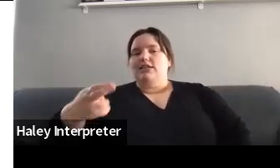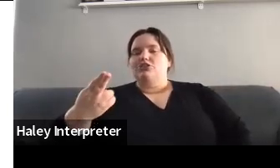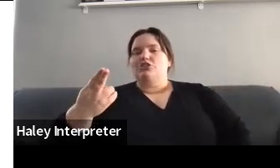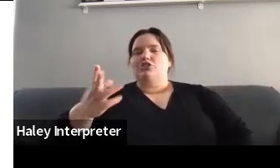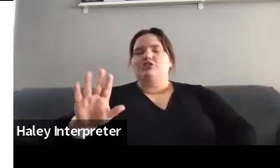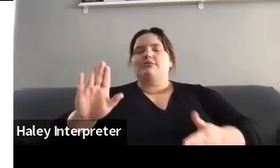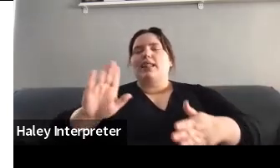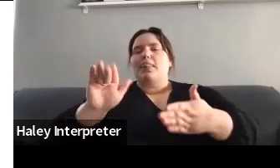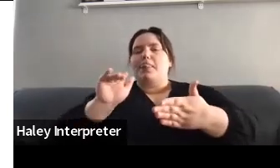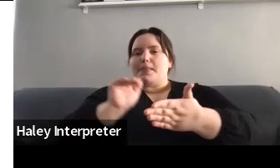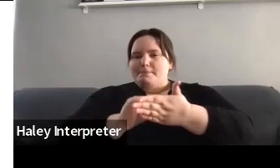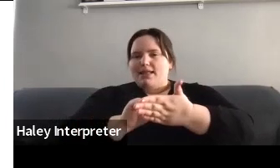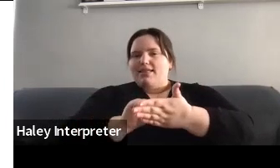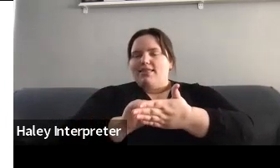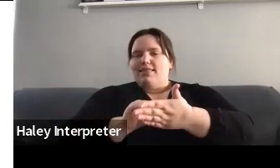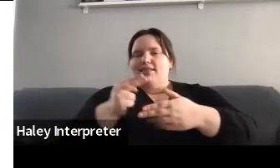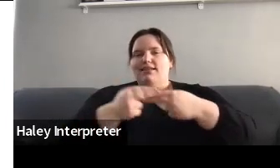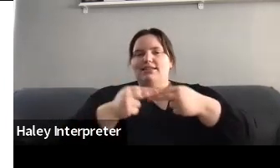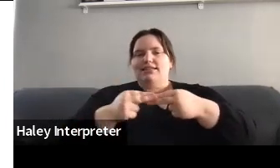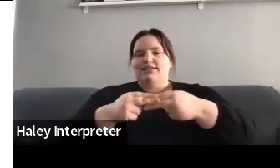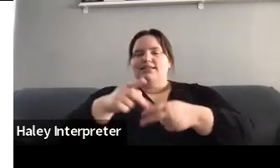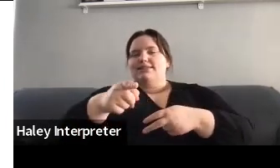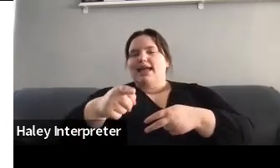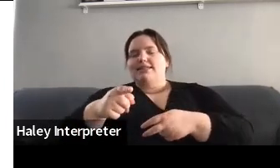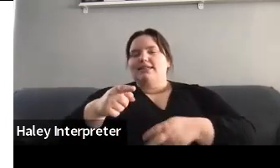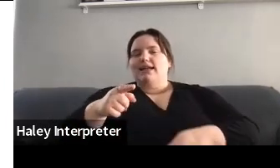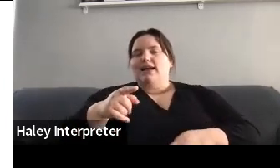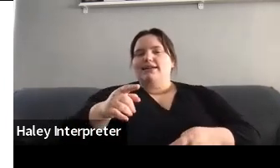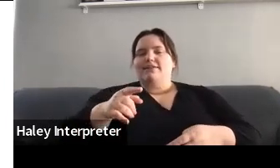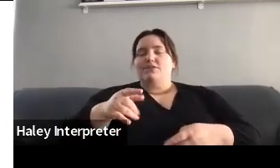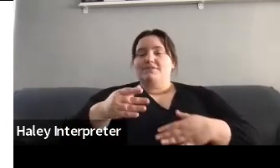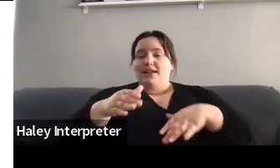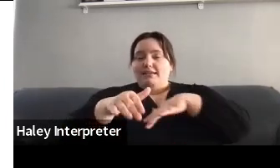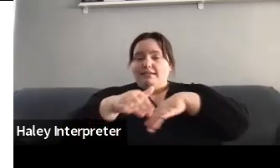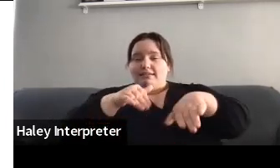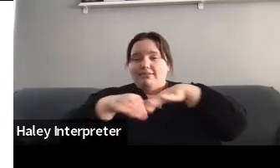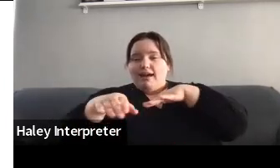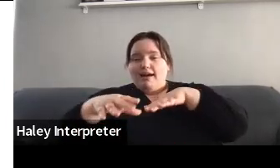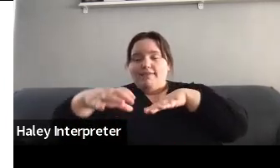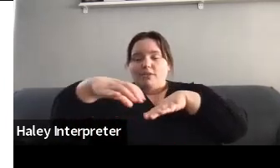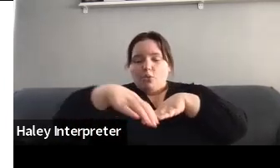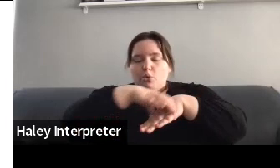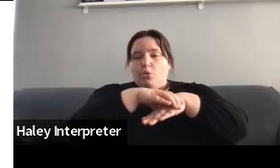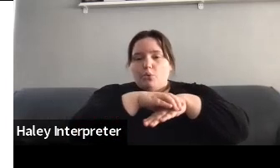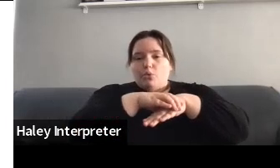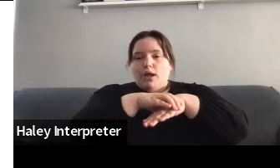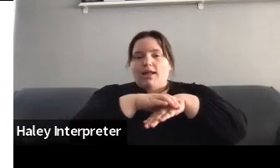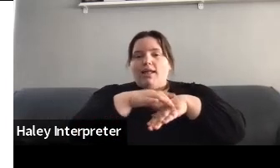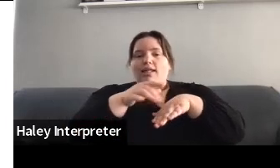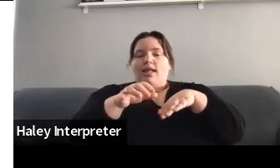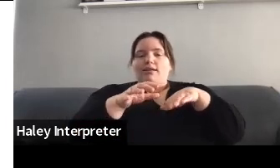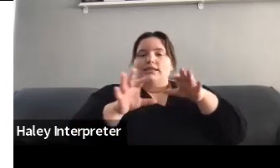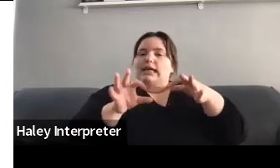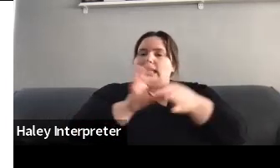slide. It is a kind of neoprene glove that goes around your thumb and your hand and attaches to a leash